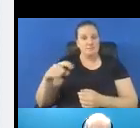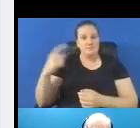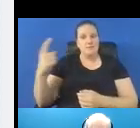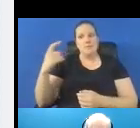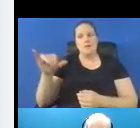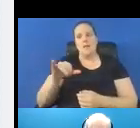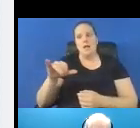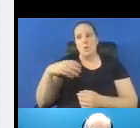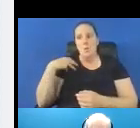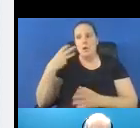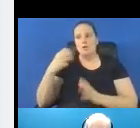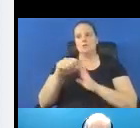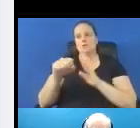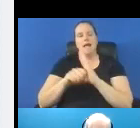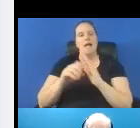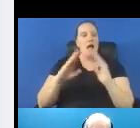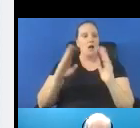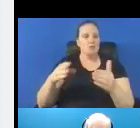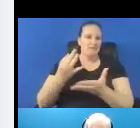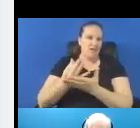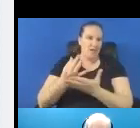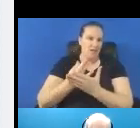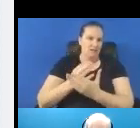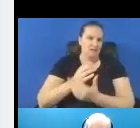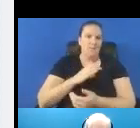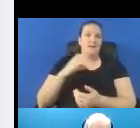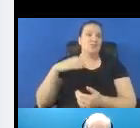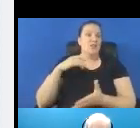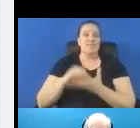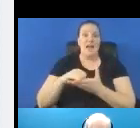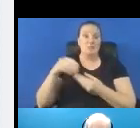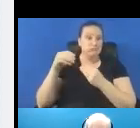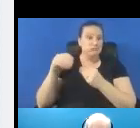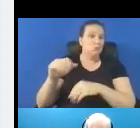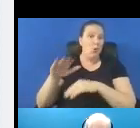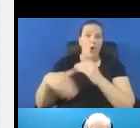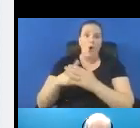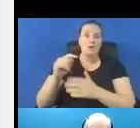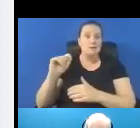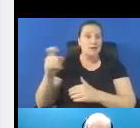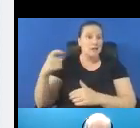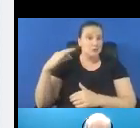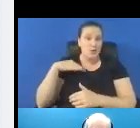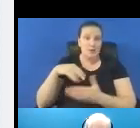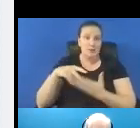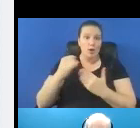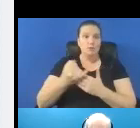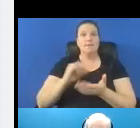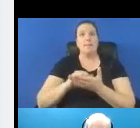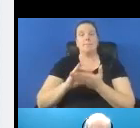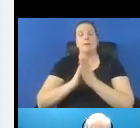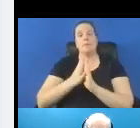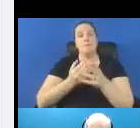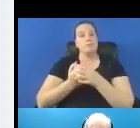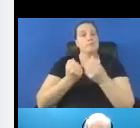like the Washington State Housing Finance Commission, which funds all of the tax credit projects, to be proactive and